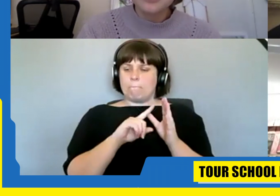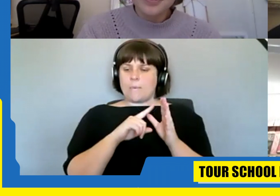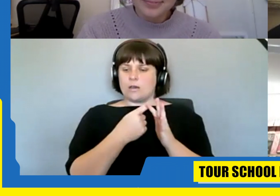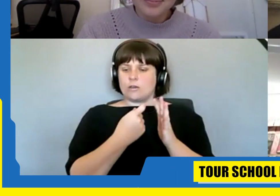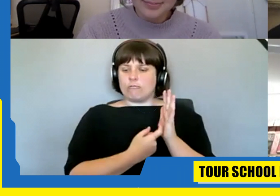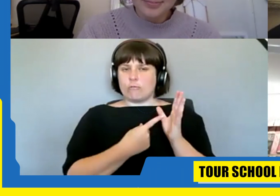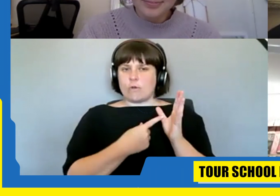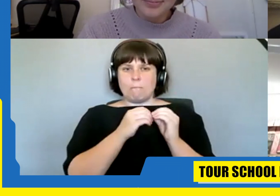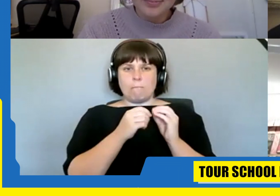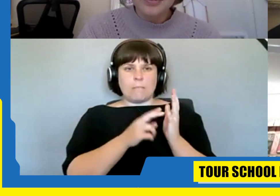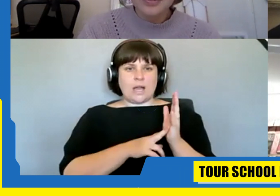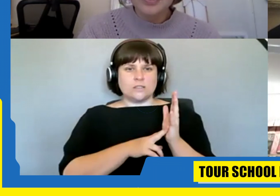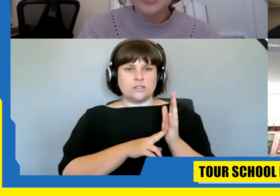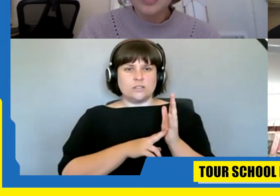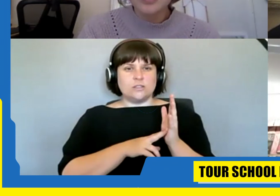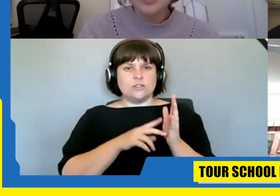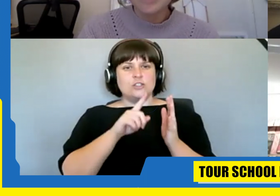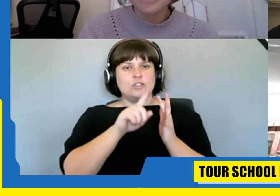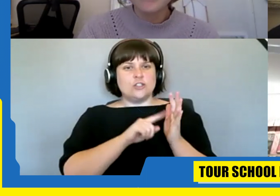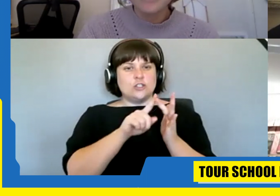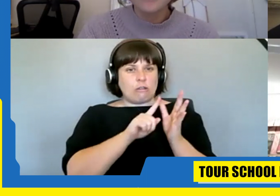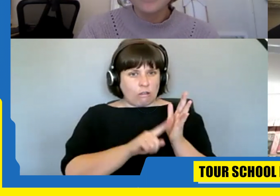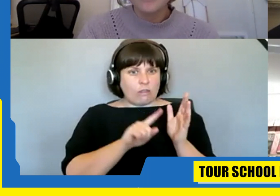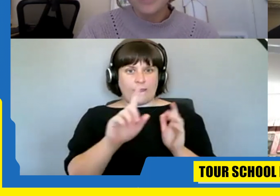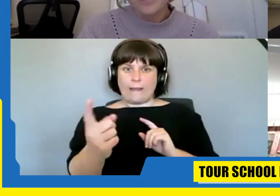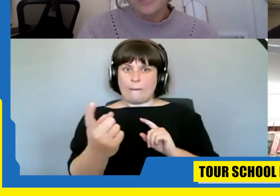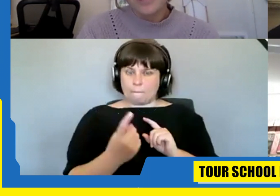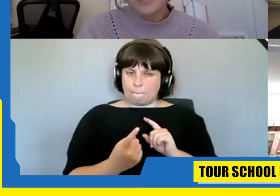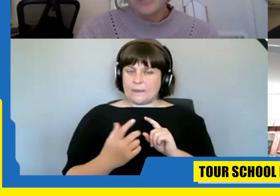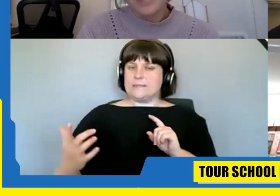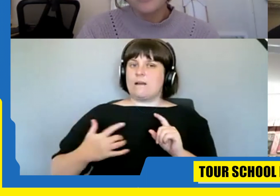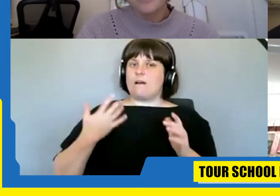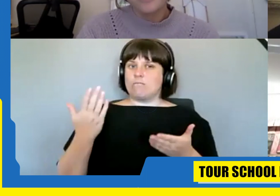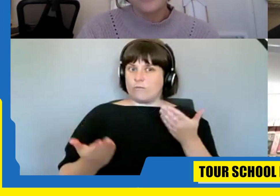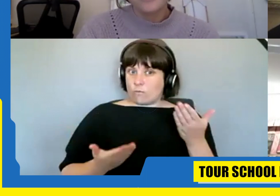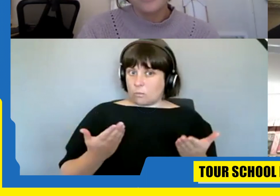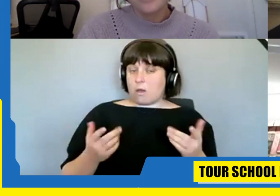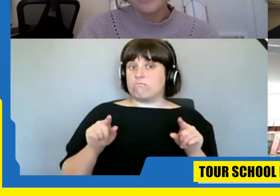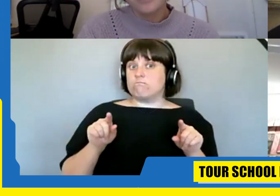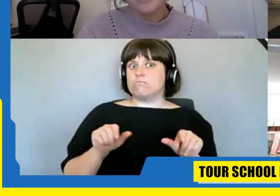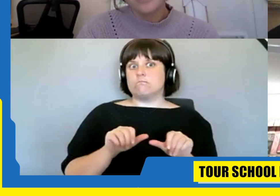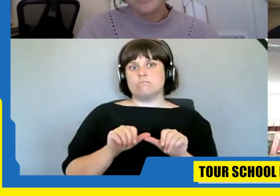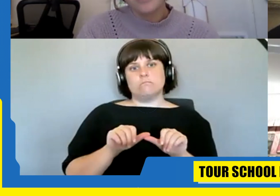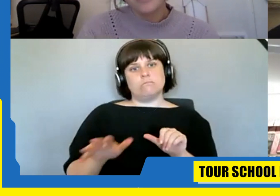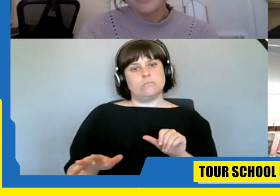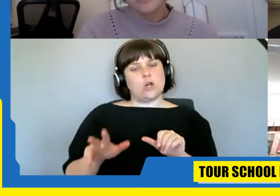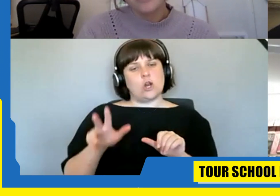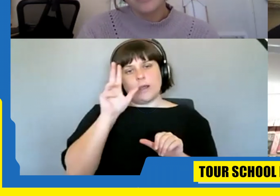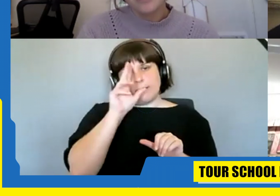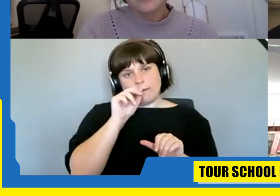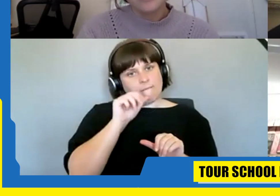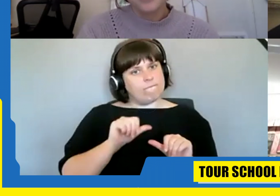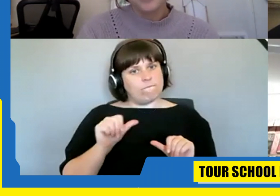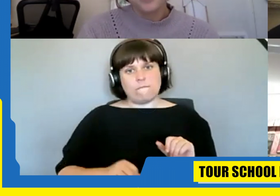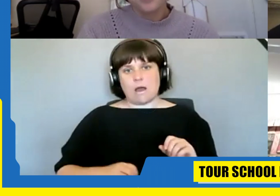arts group that came and did a live performance, and that was fantastic, and that got a lot of young farmers come in. It was